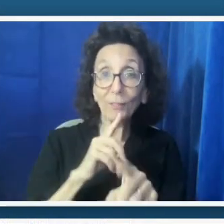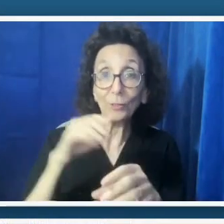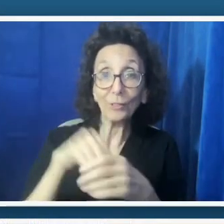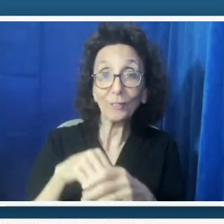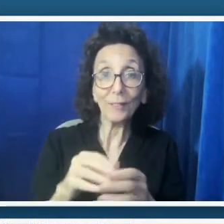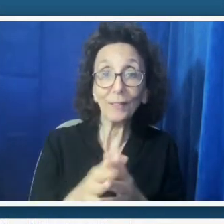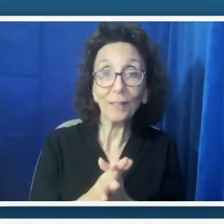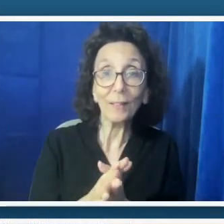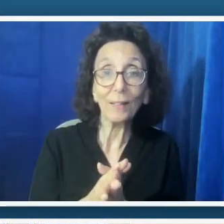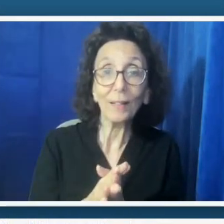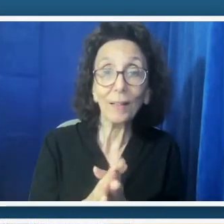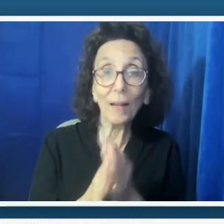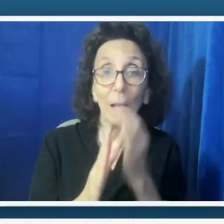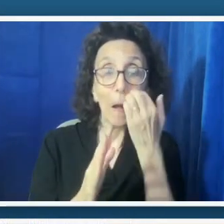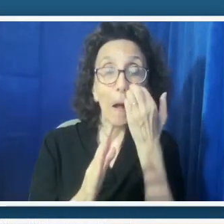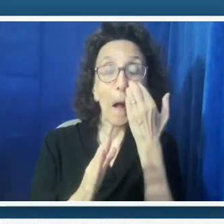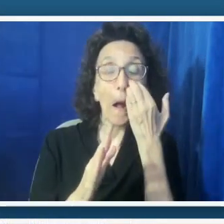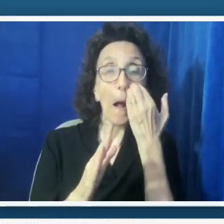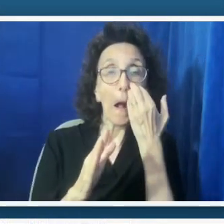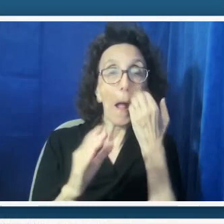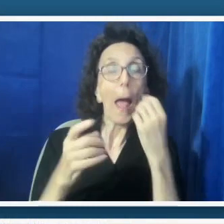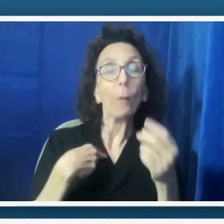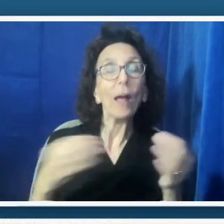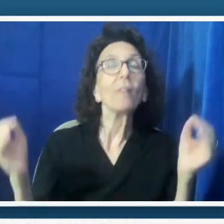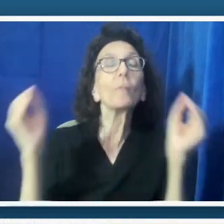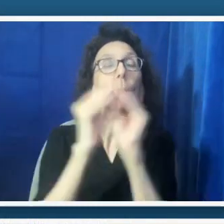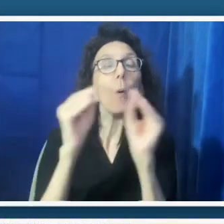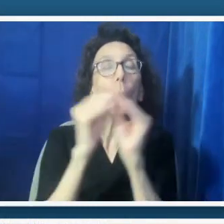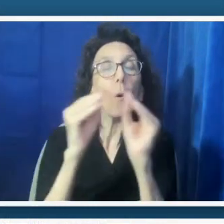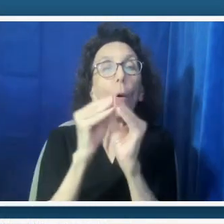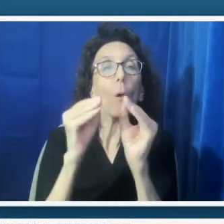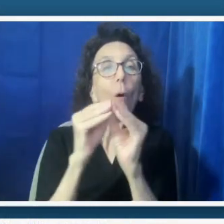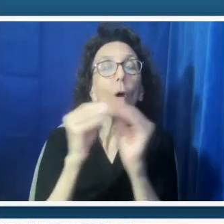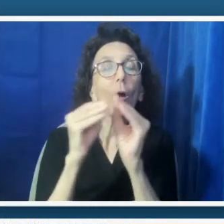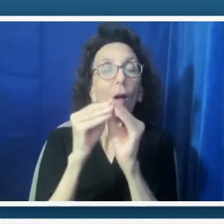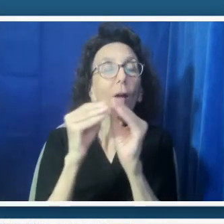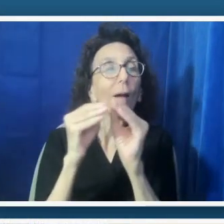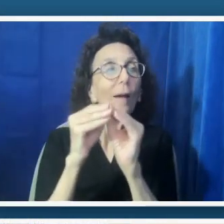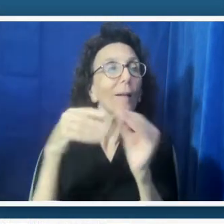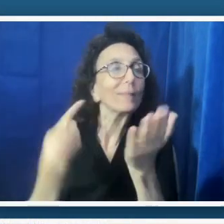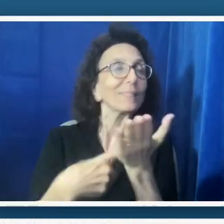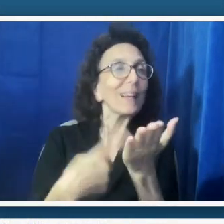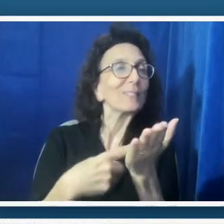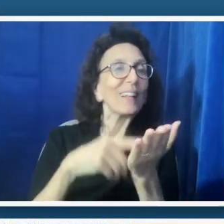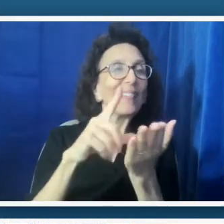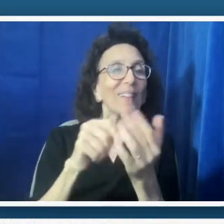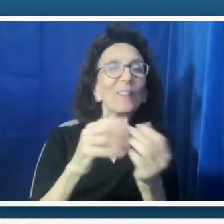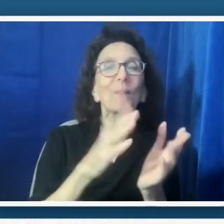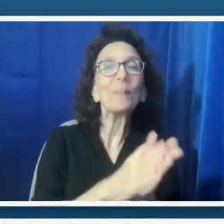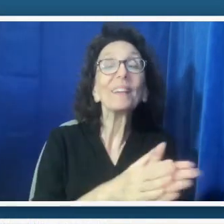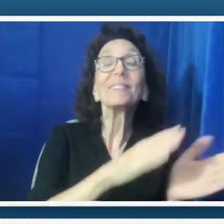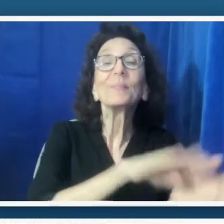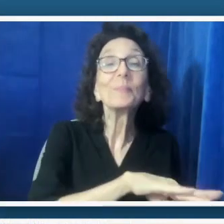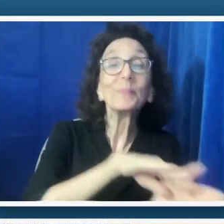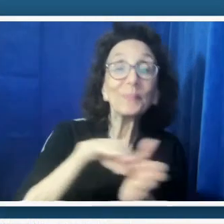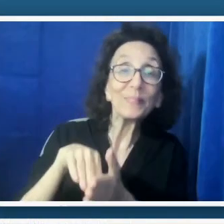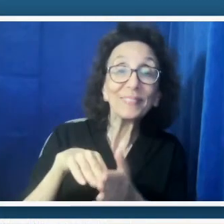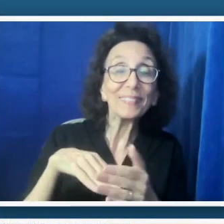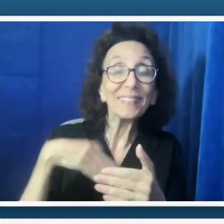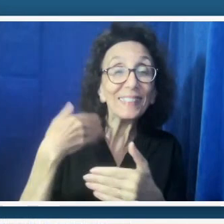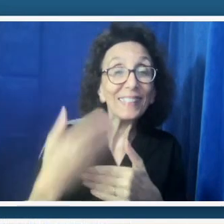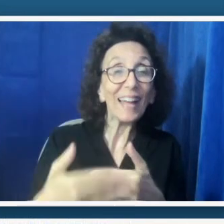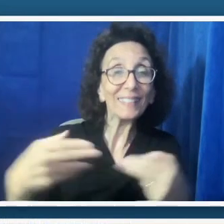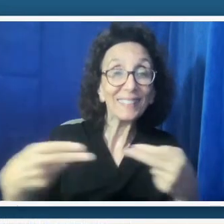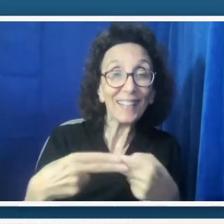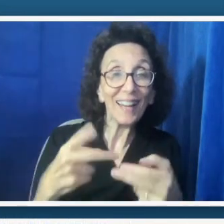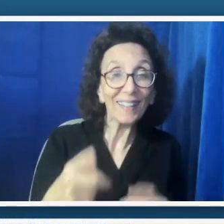end of our session to get to some of these other questions that have been submitted. But for now, we're going to move on to the next slide.